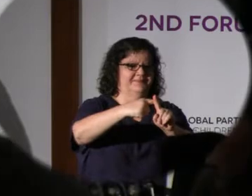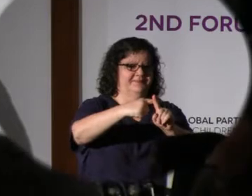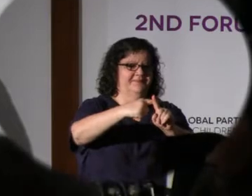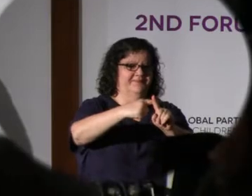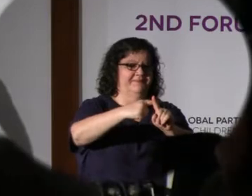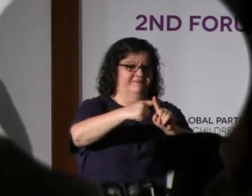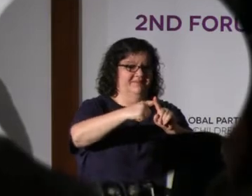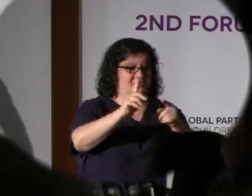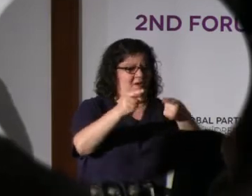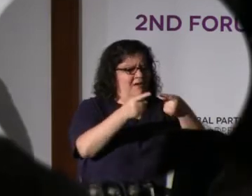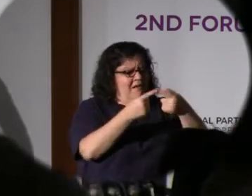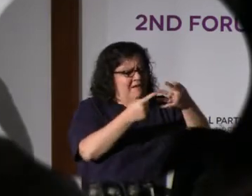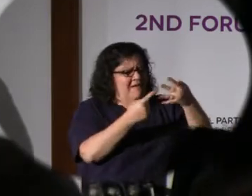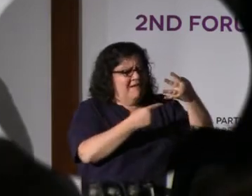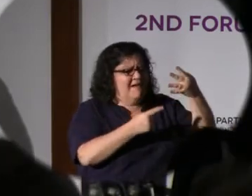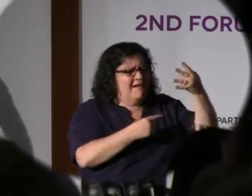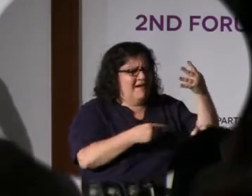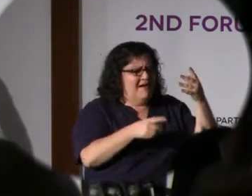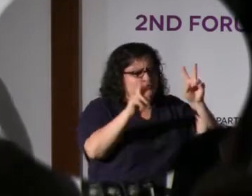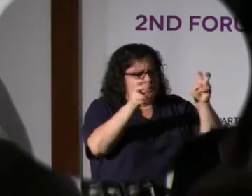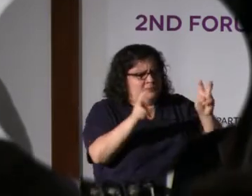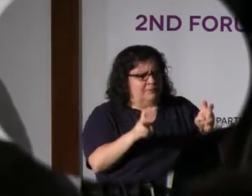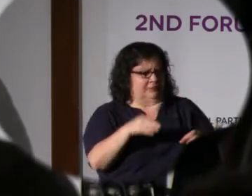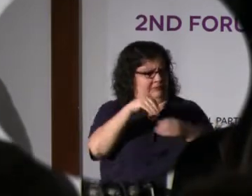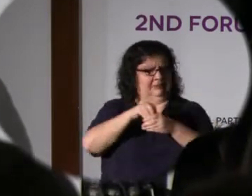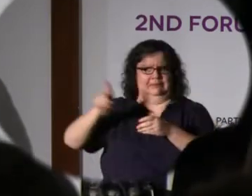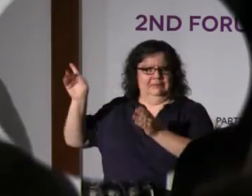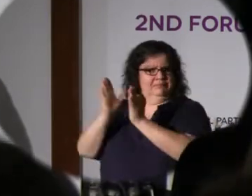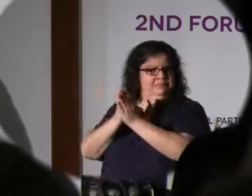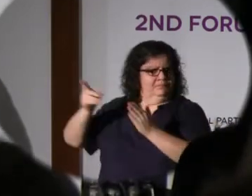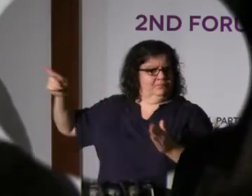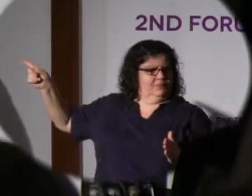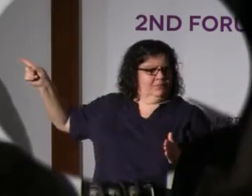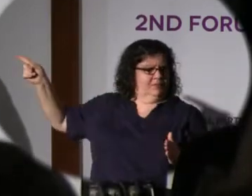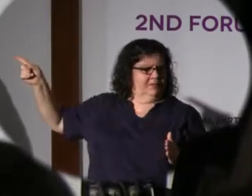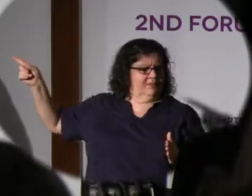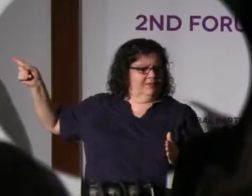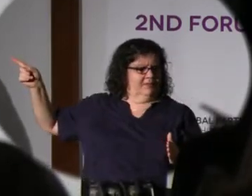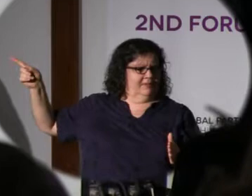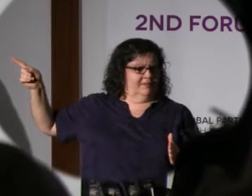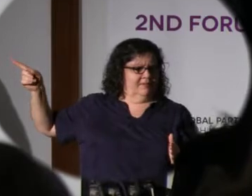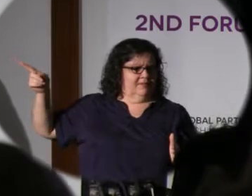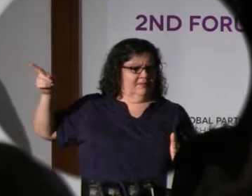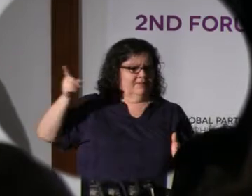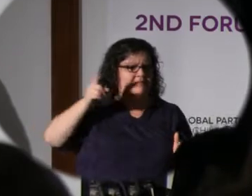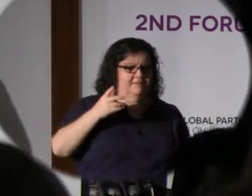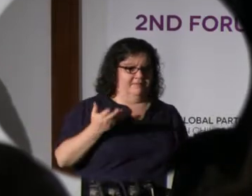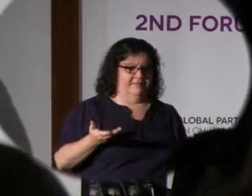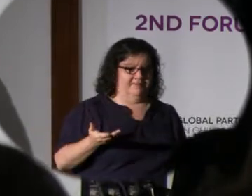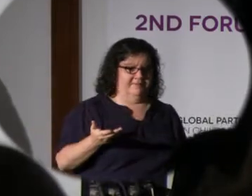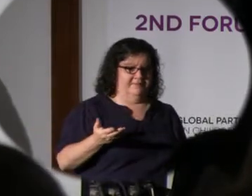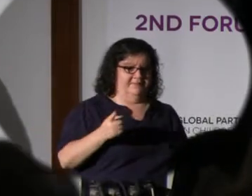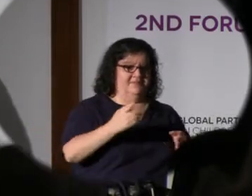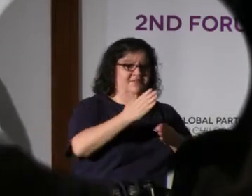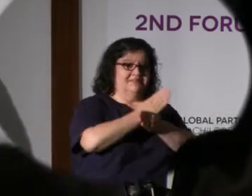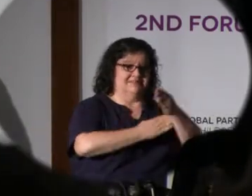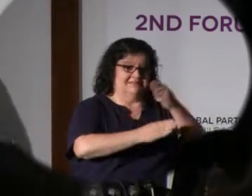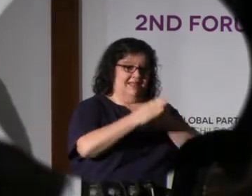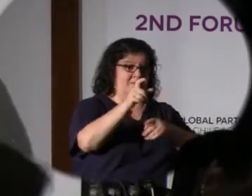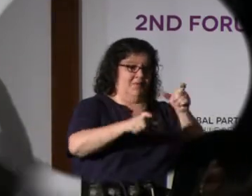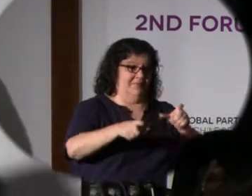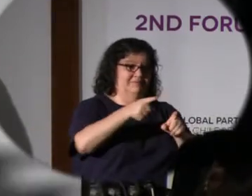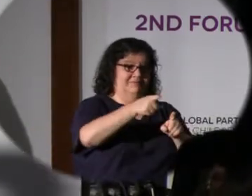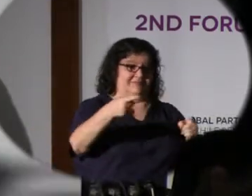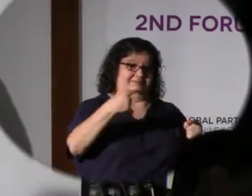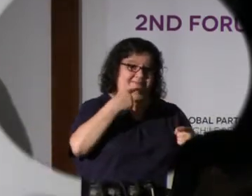They come from the voices of the 1 billion persons with